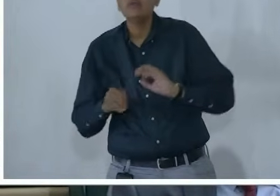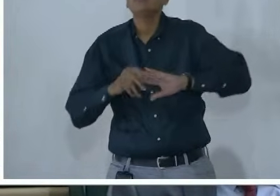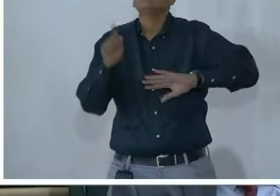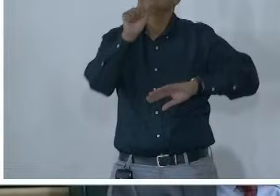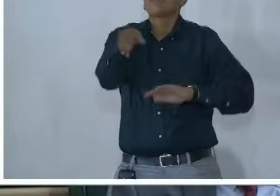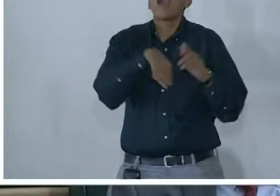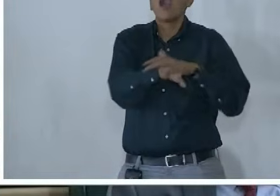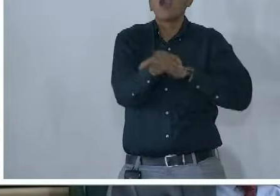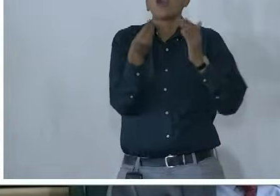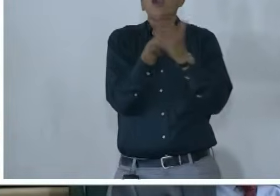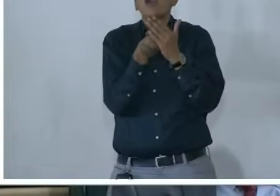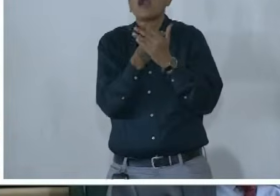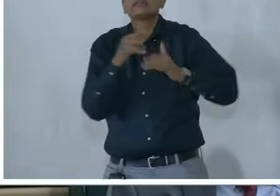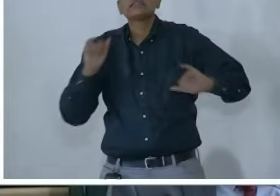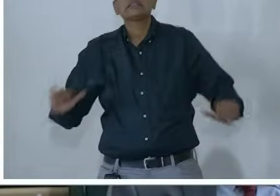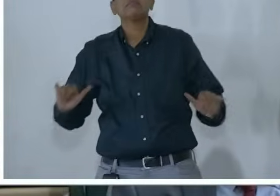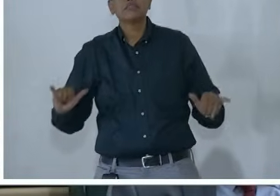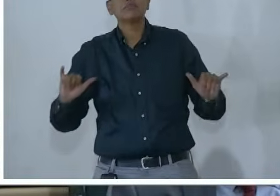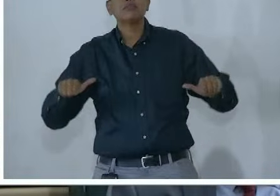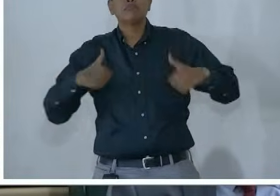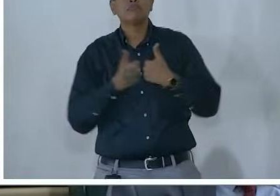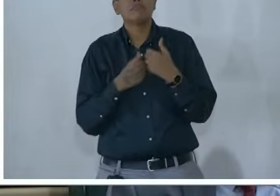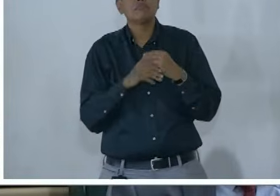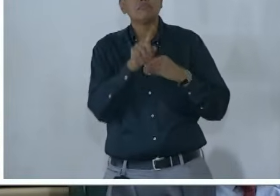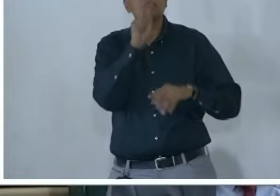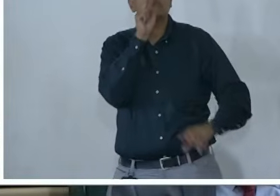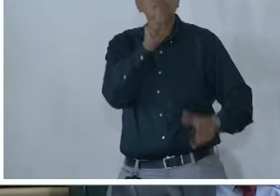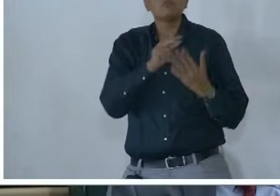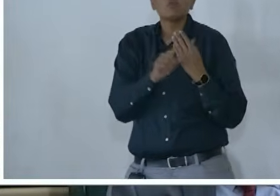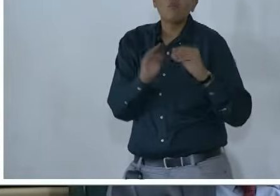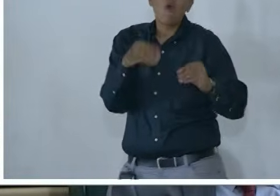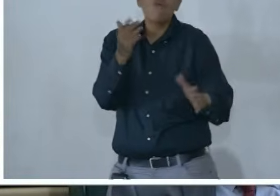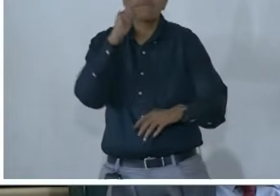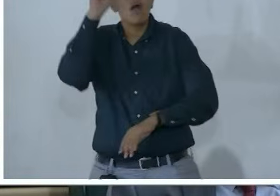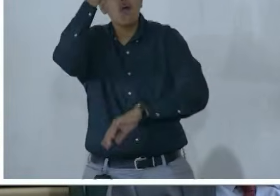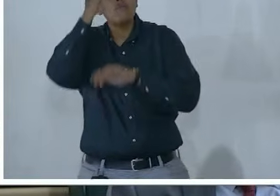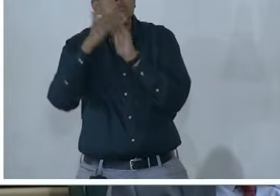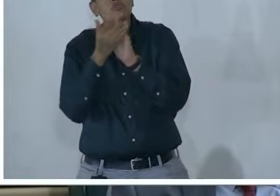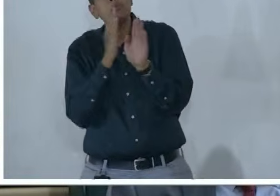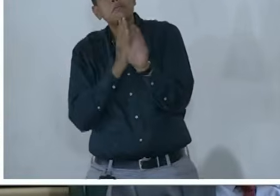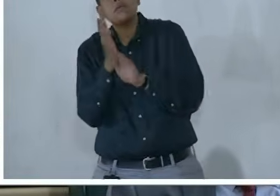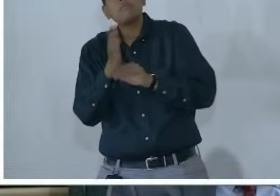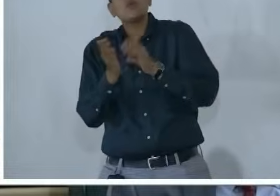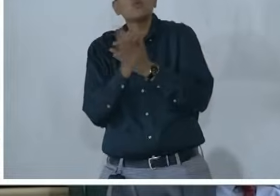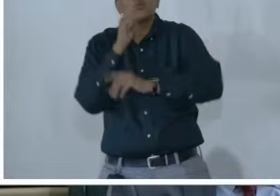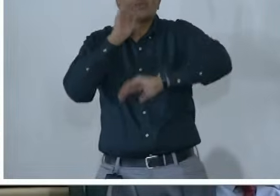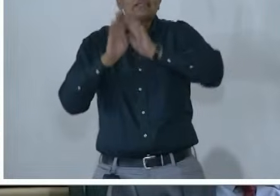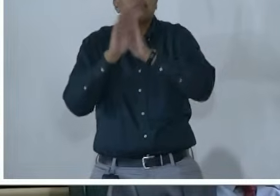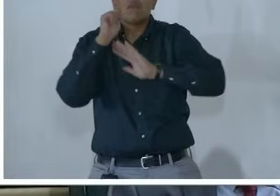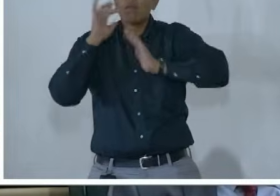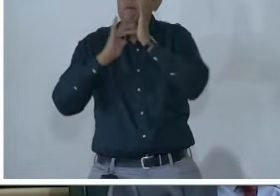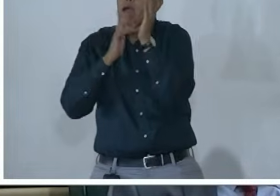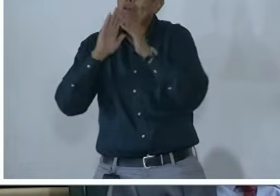the programs that are offered by the government of Jamaica, primarily through the Development Bank of Jamaica, it